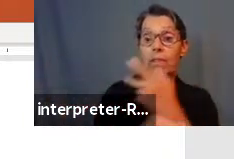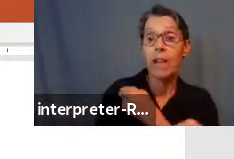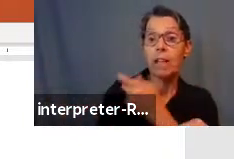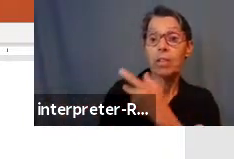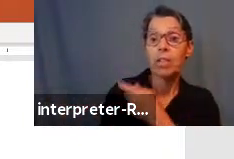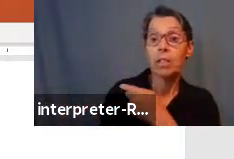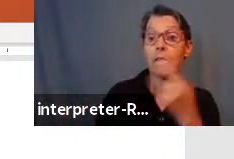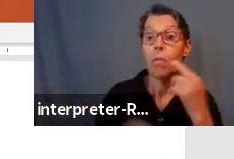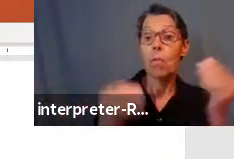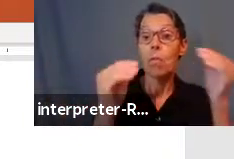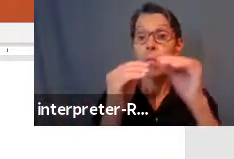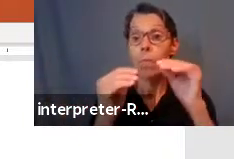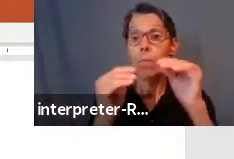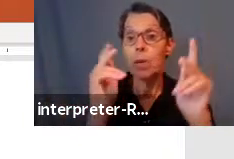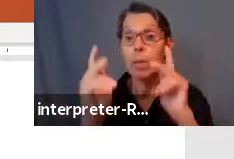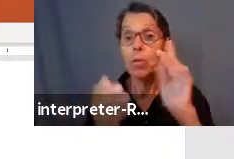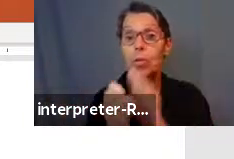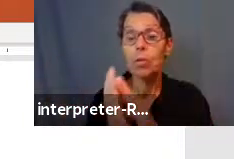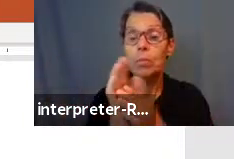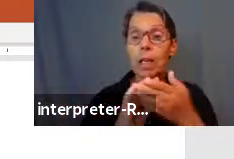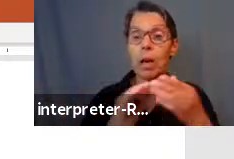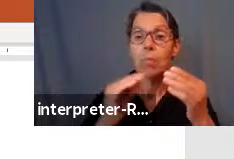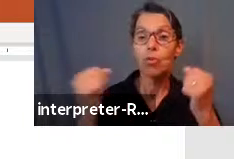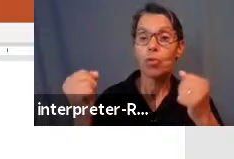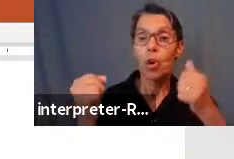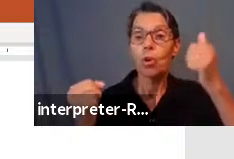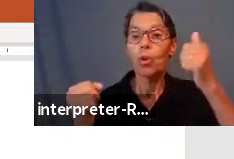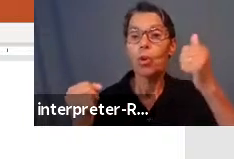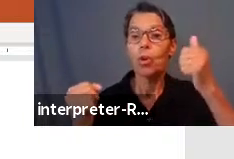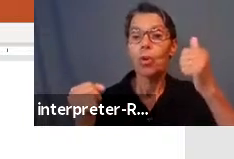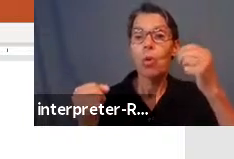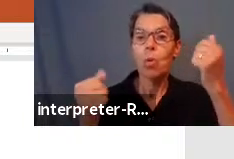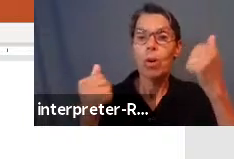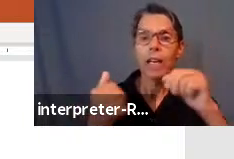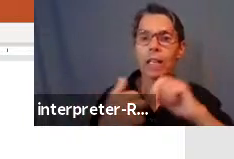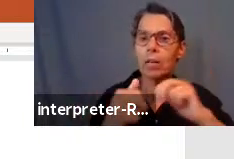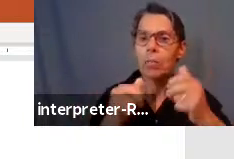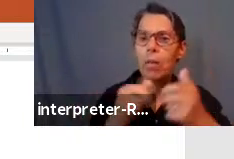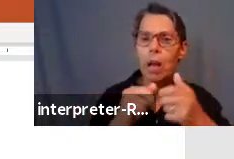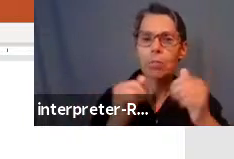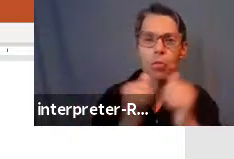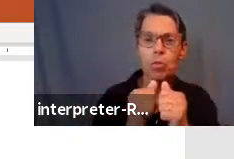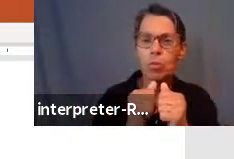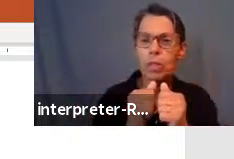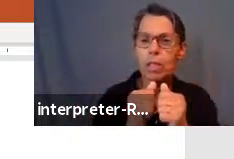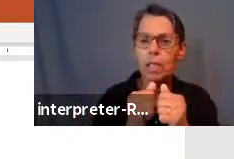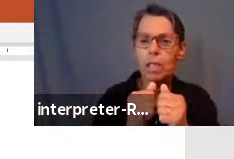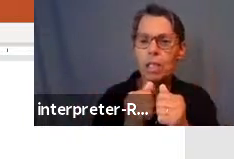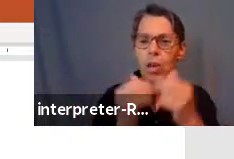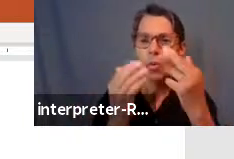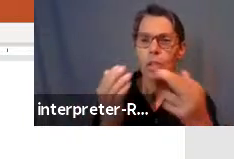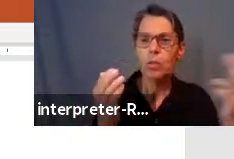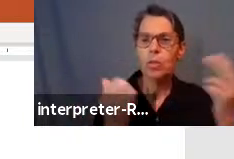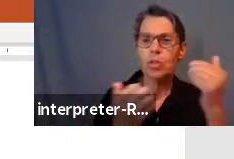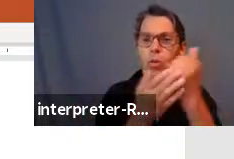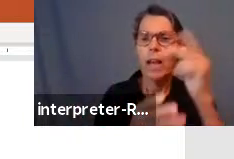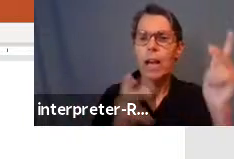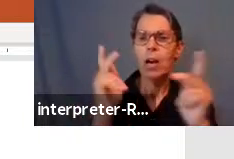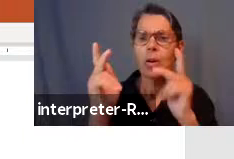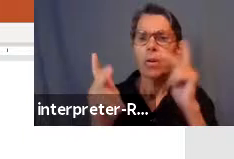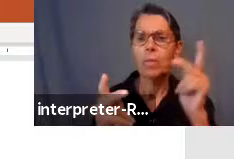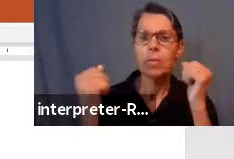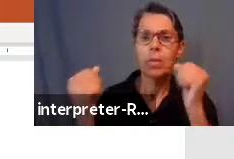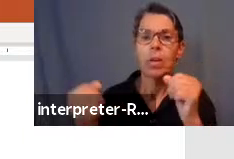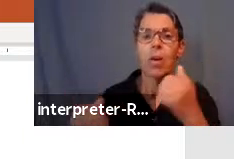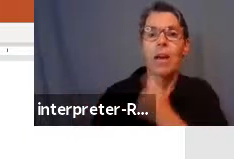more healthy, or are there any issues with resources to do so? Because I'm sorry, and I'm Kelly Summers with